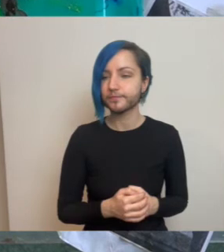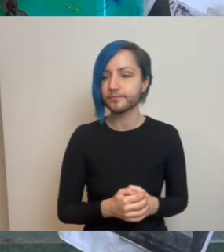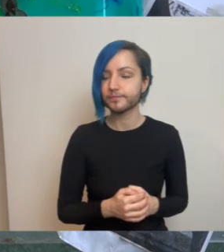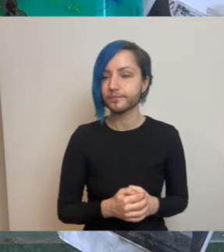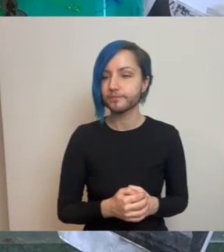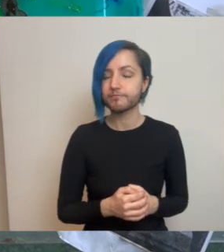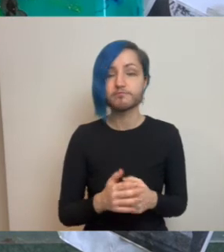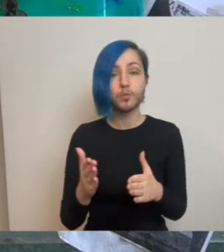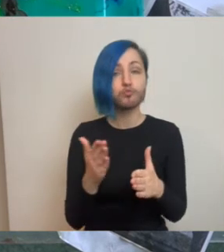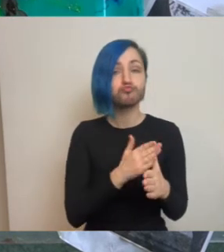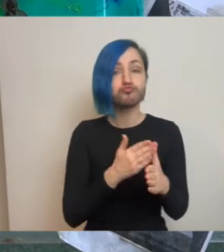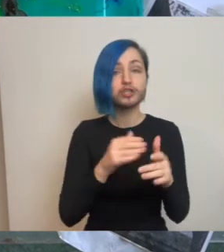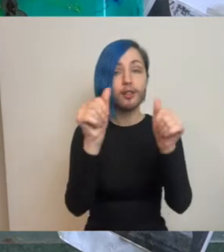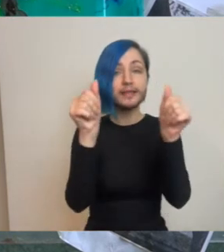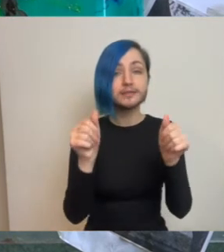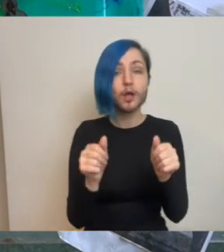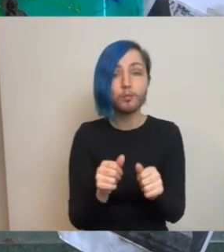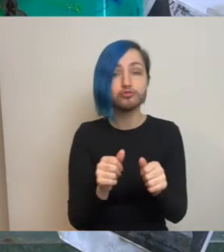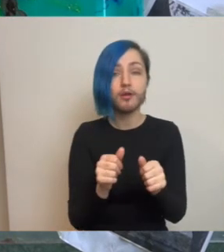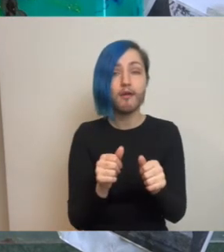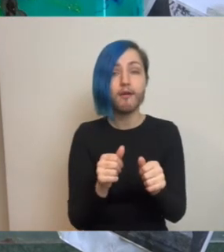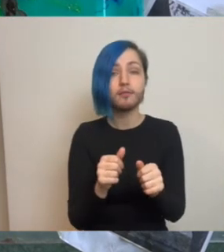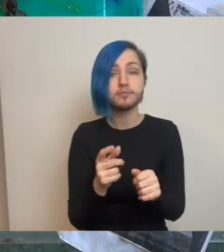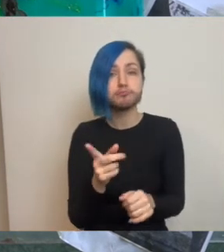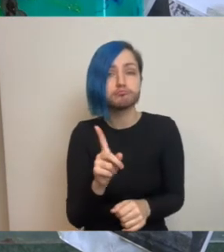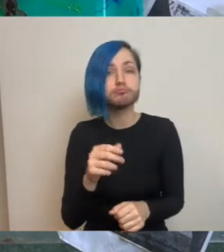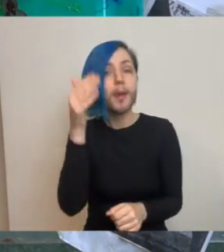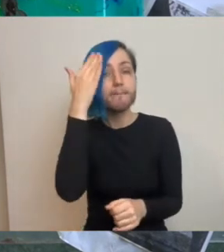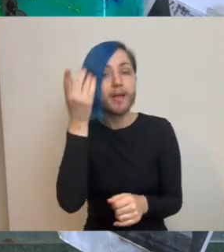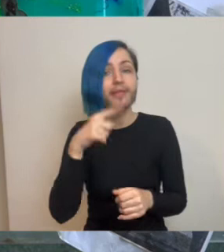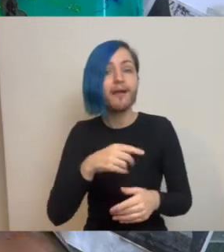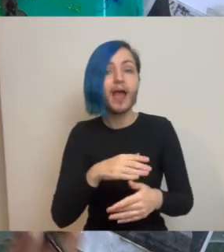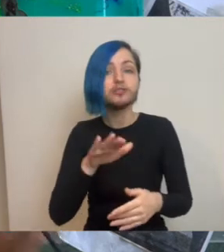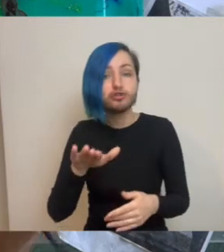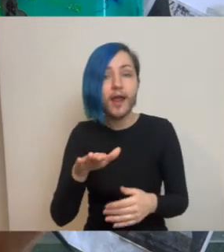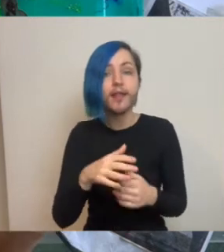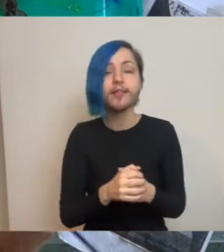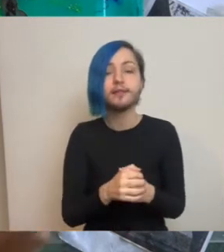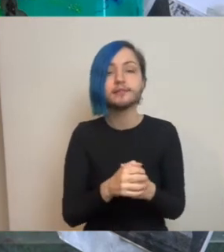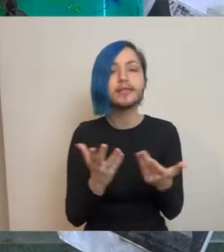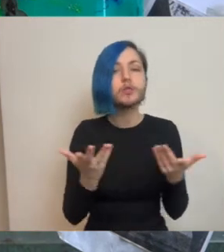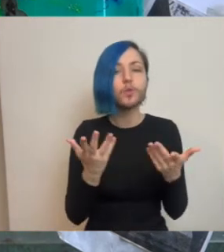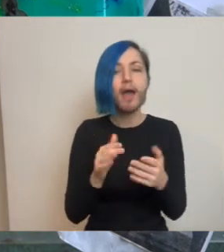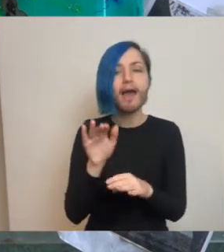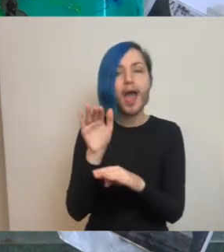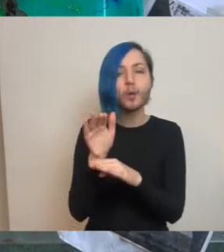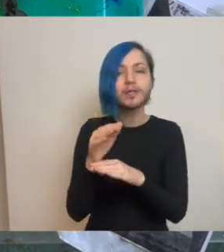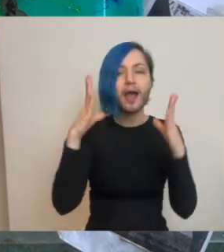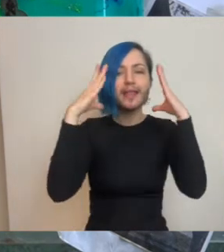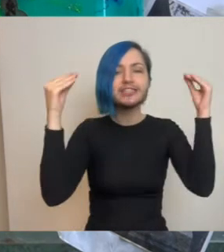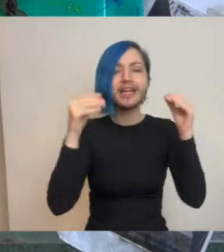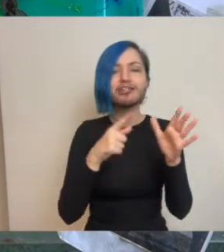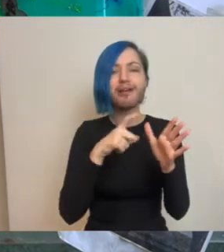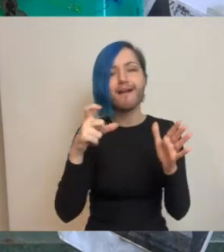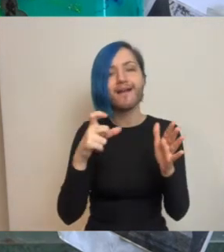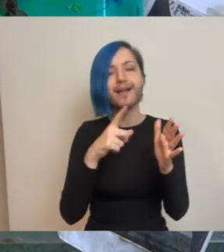So the original sculpture is of a mother and child, and it's just outside the Danish Academy in